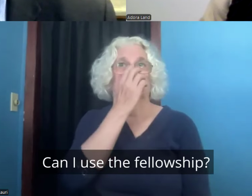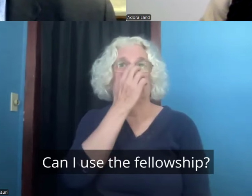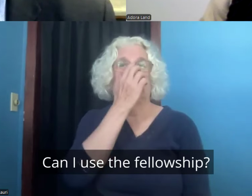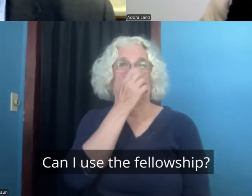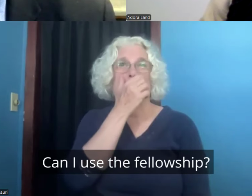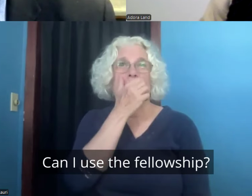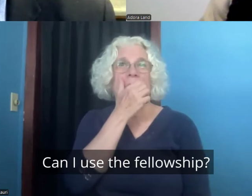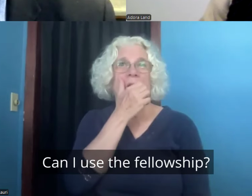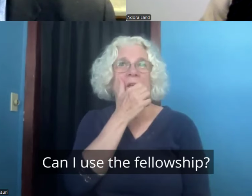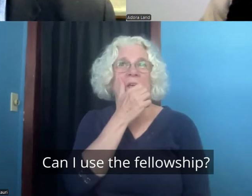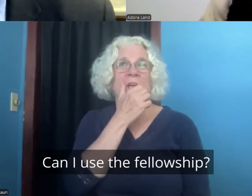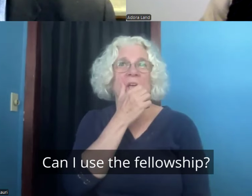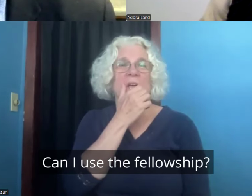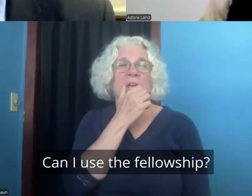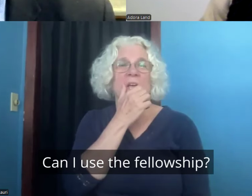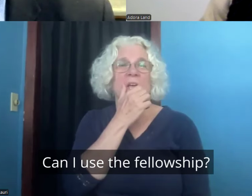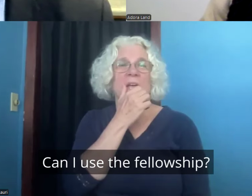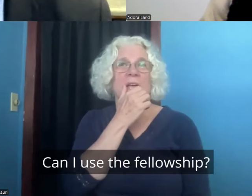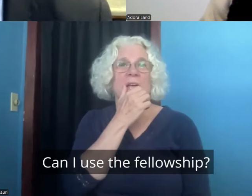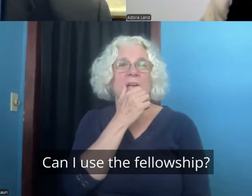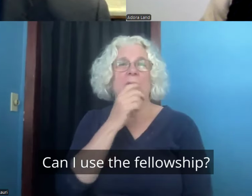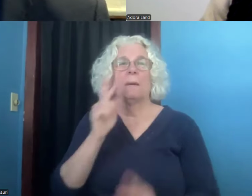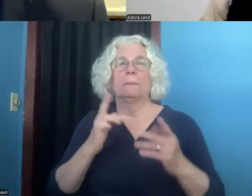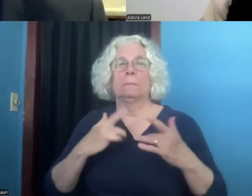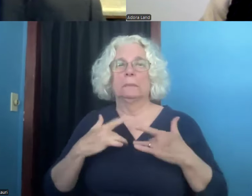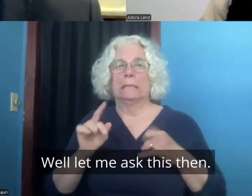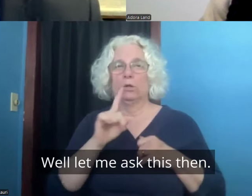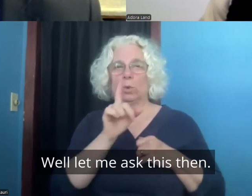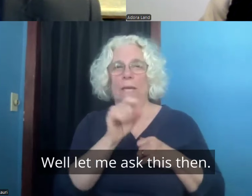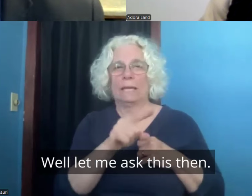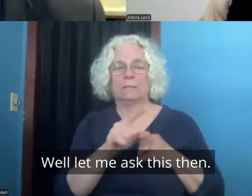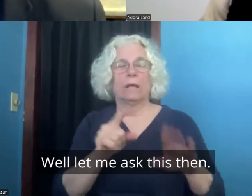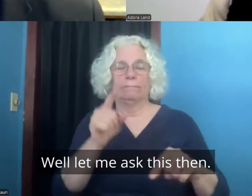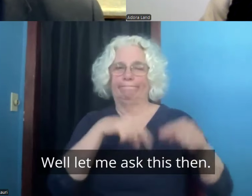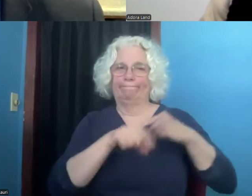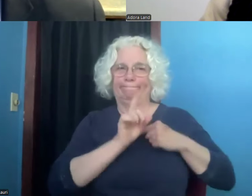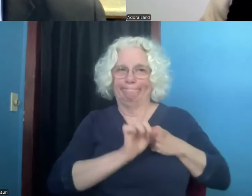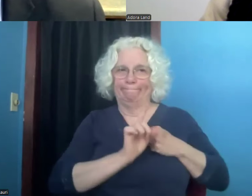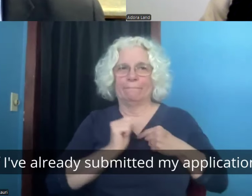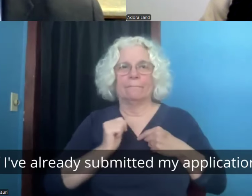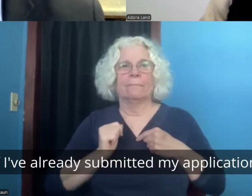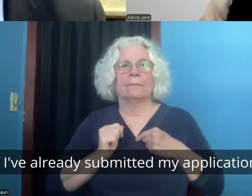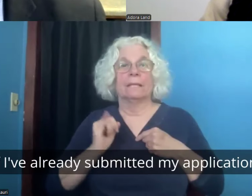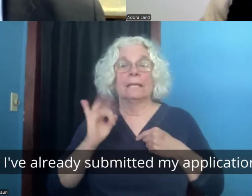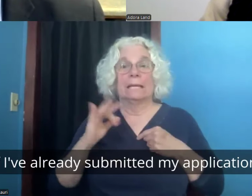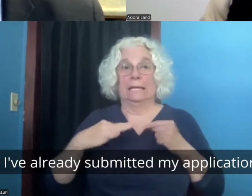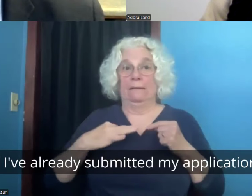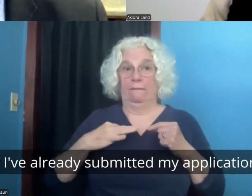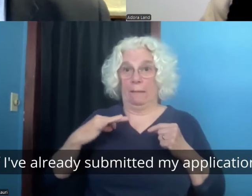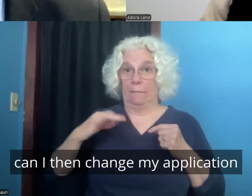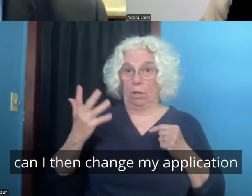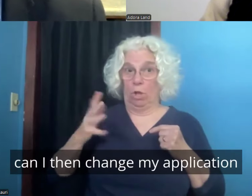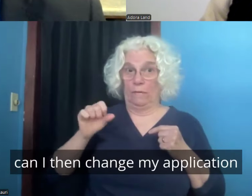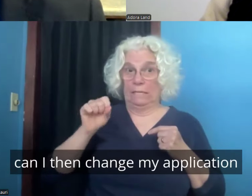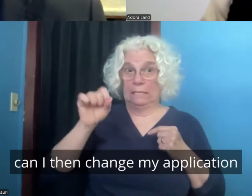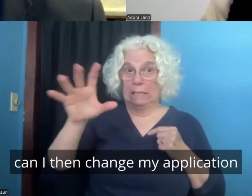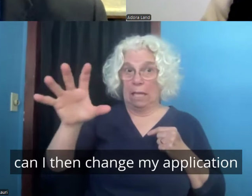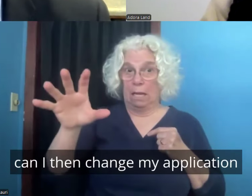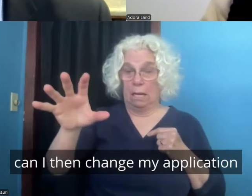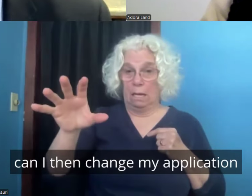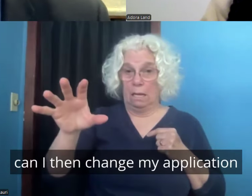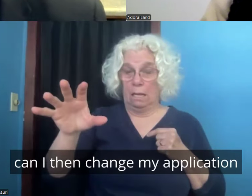Can I use uh, the fellowship? Well, let me ask this then. If I've already submitted my application, can I